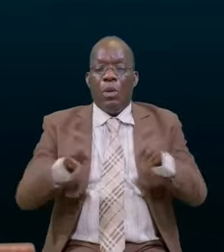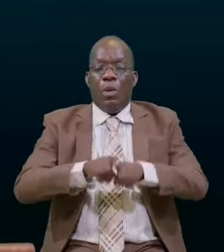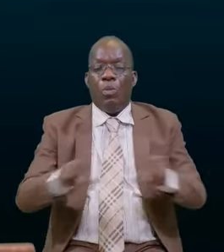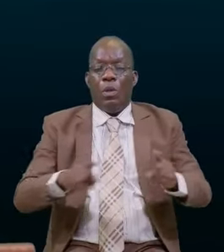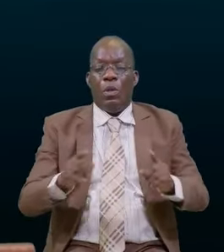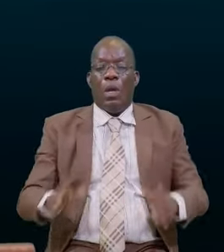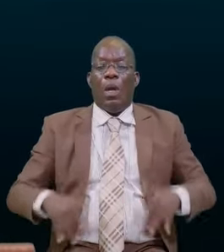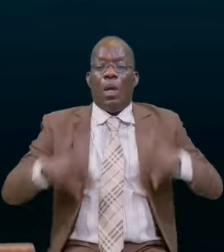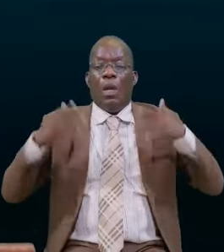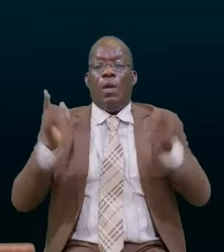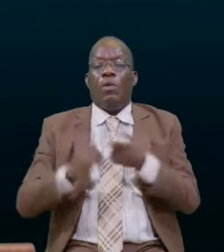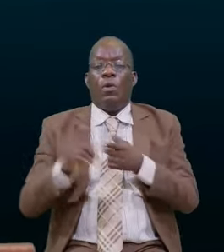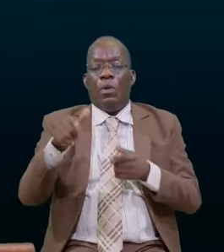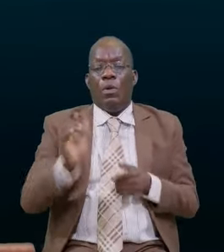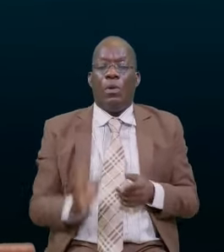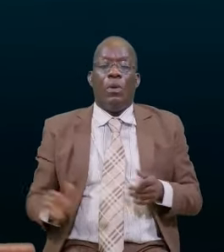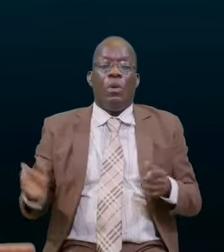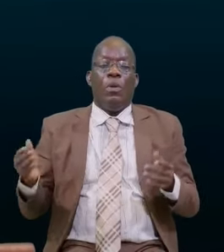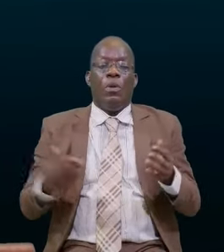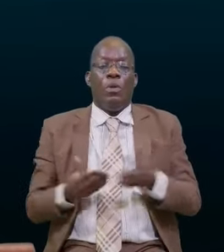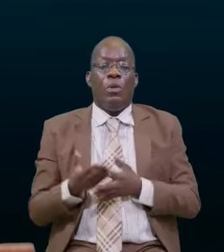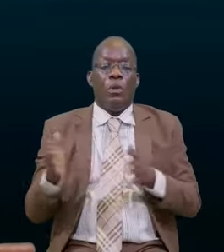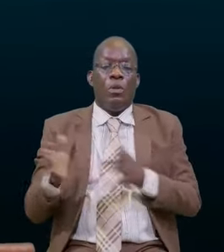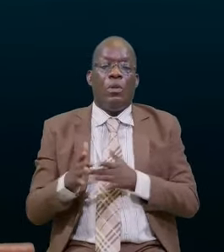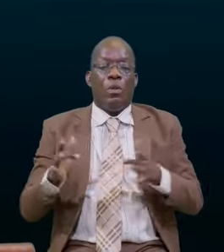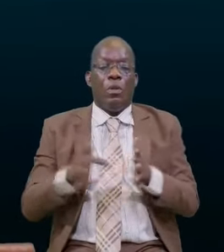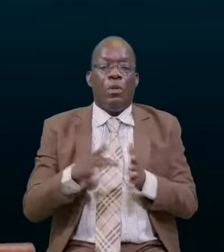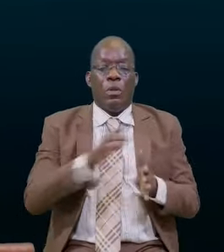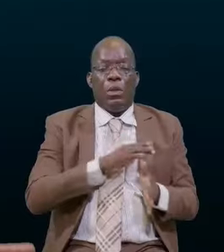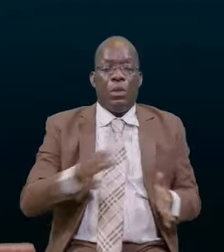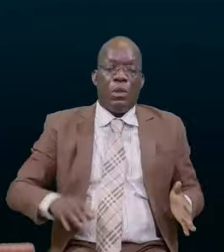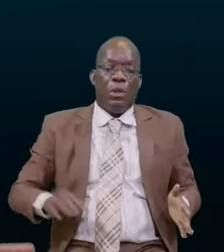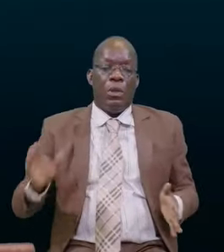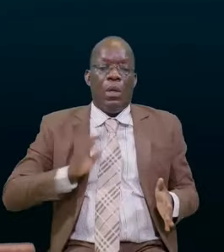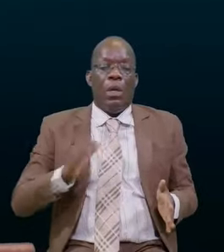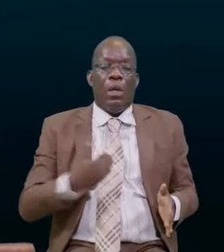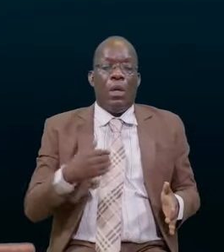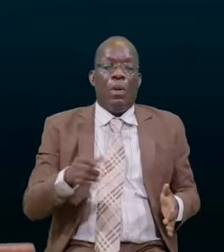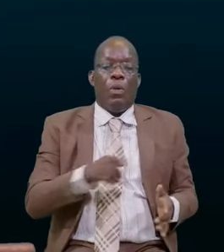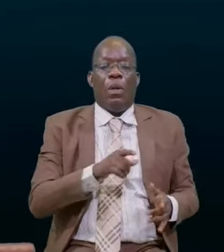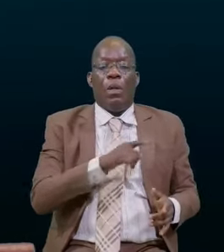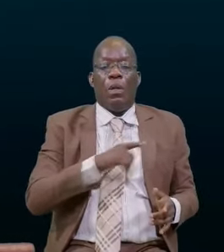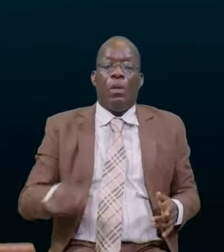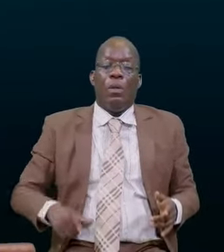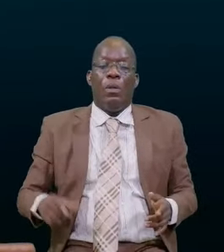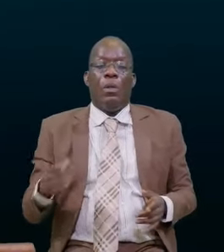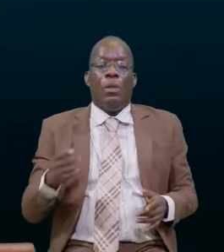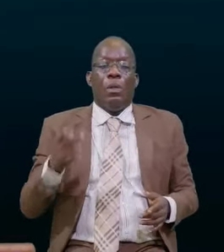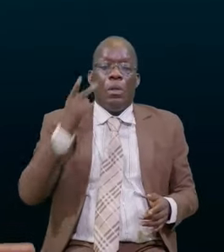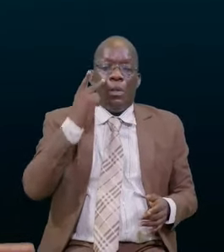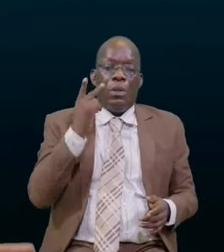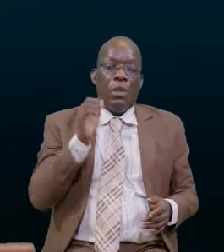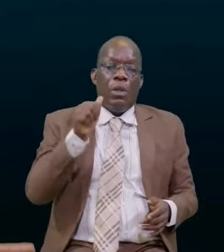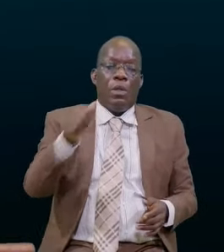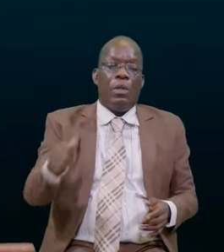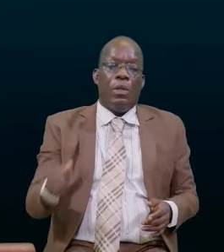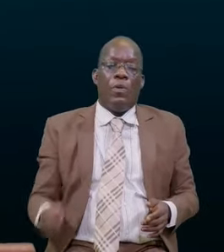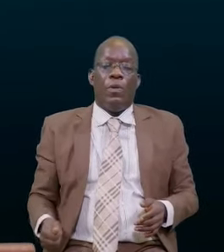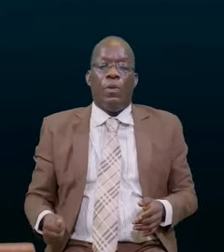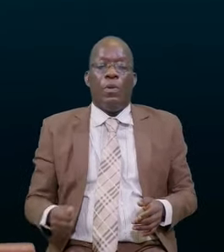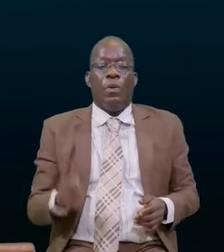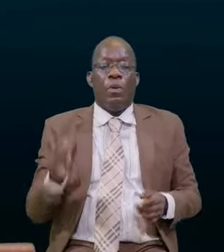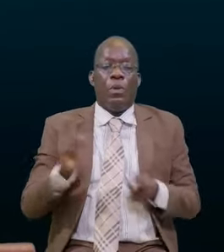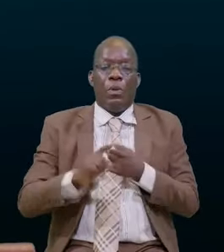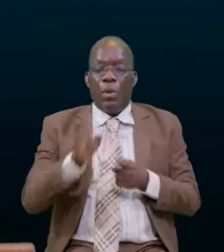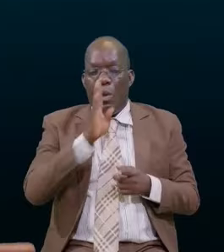through Jesus Christ Our Lord Reon yourself to be dead indeed unto sin but